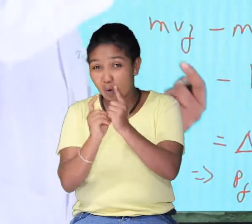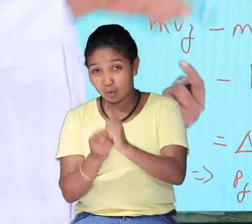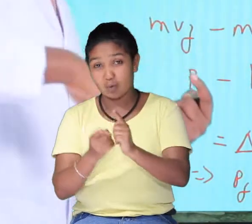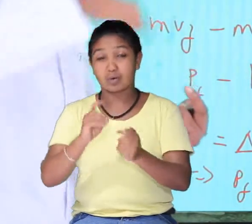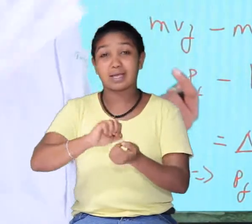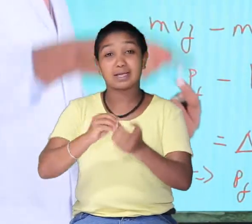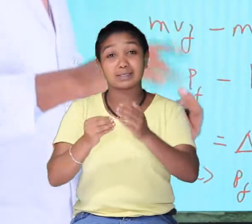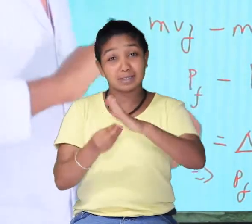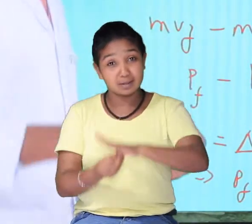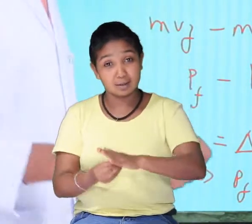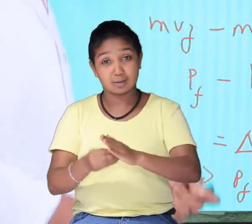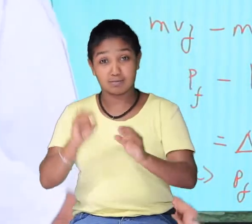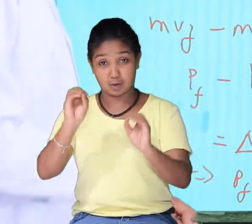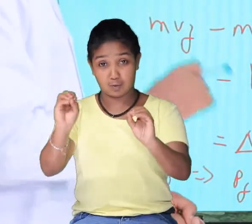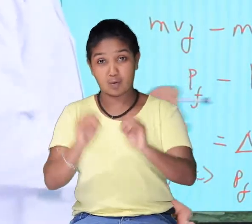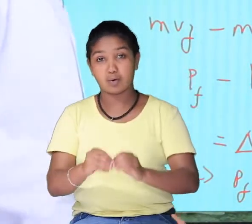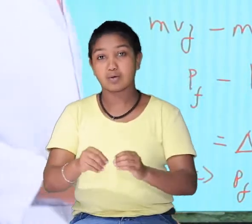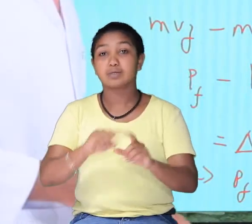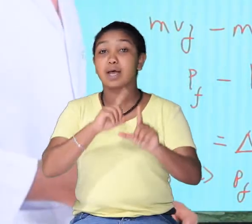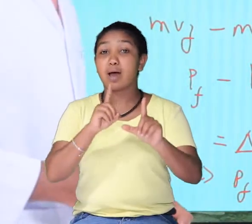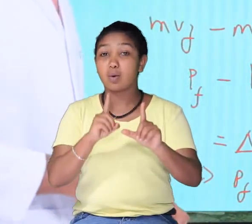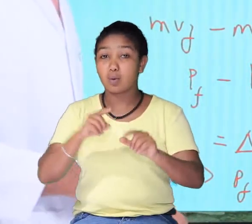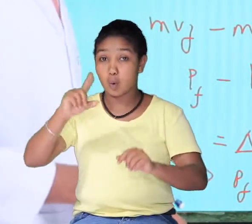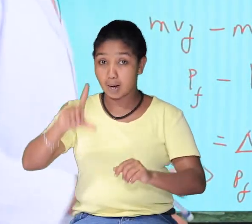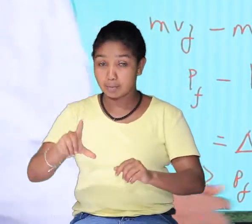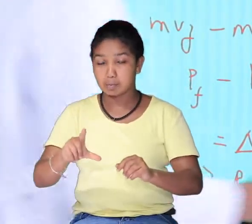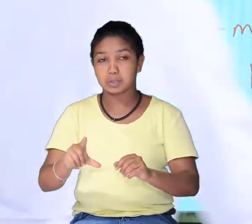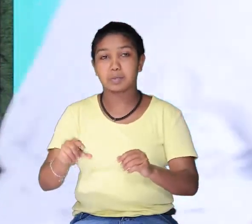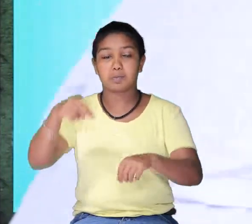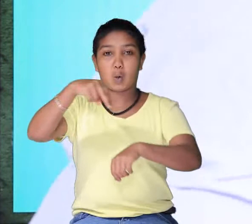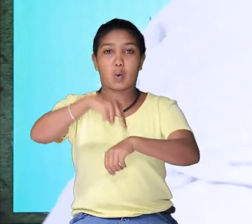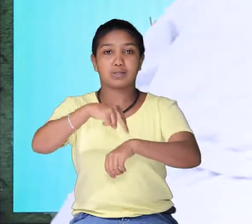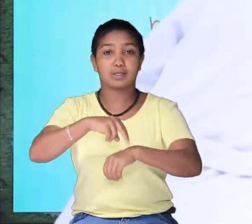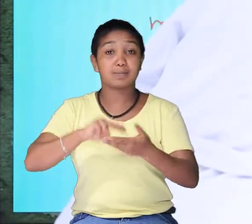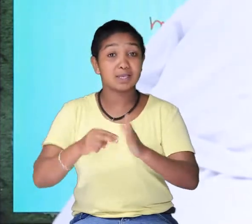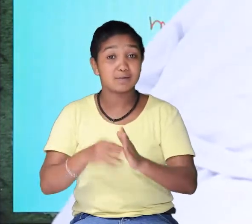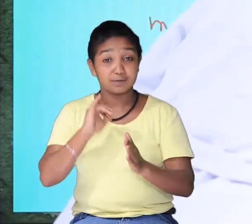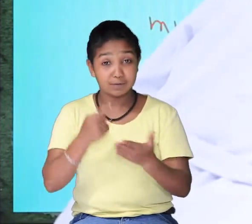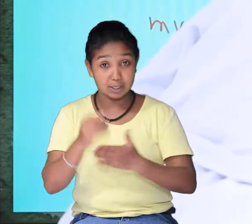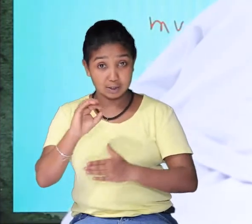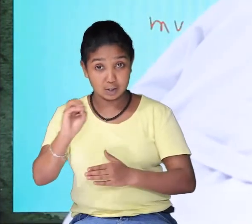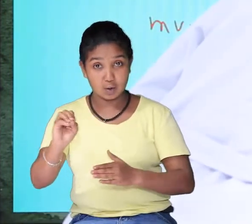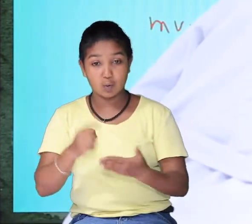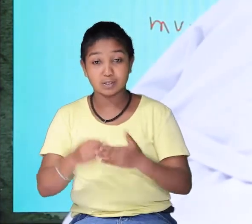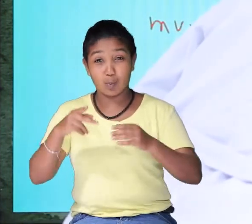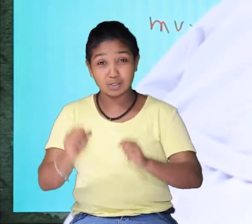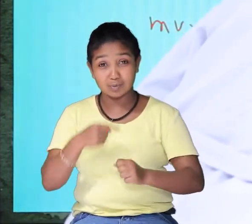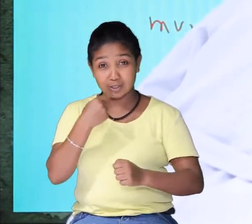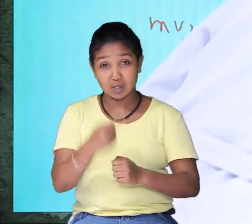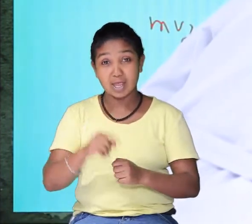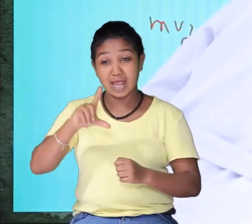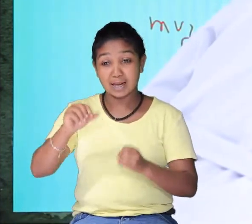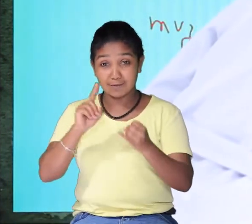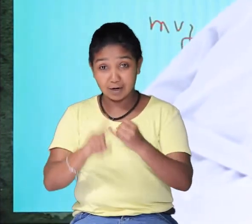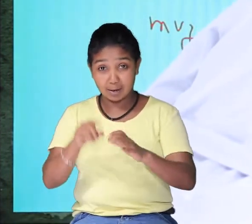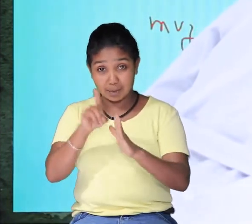given rotating body is 0, the angular momentum remains constant. Meaning, if this is 0, it's possible to say that L